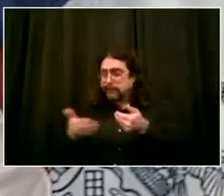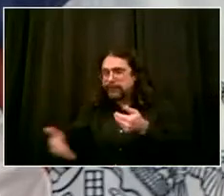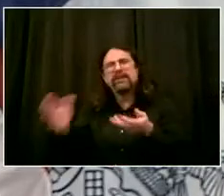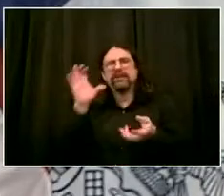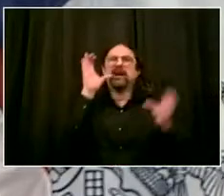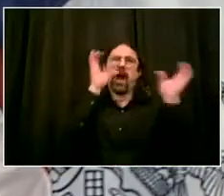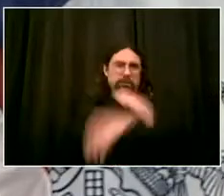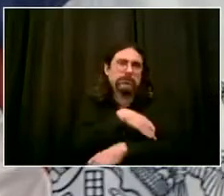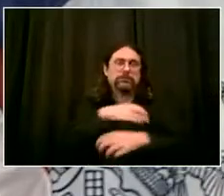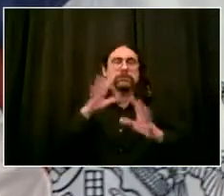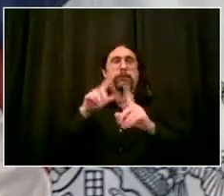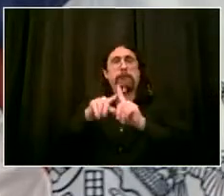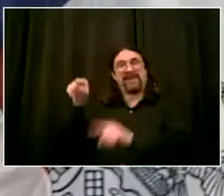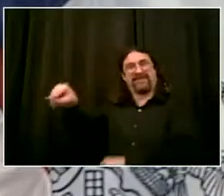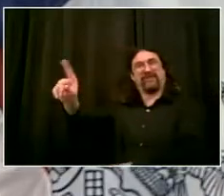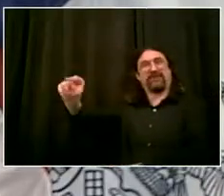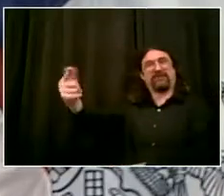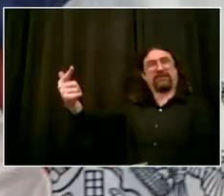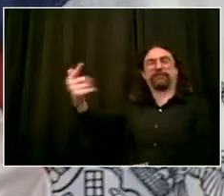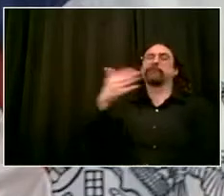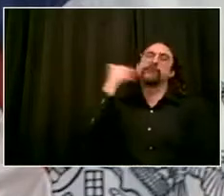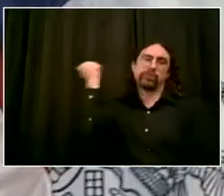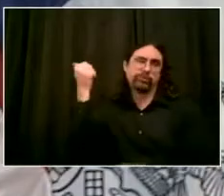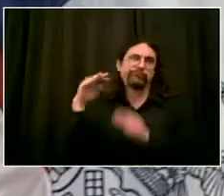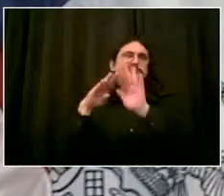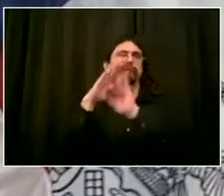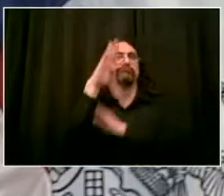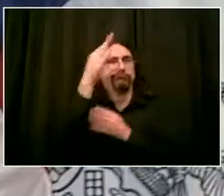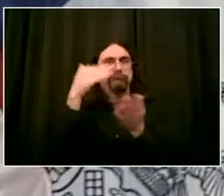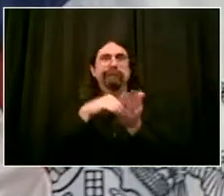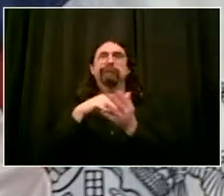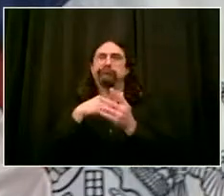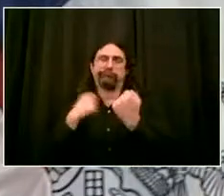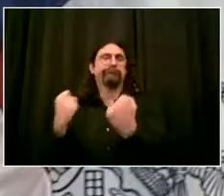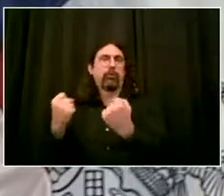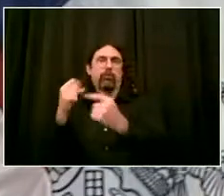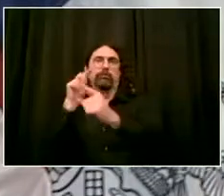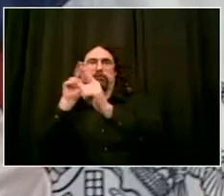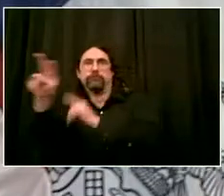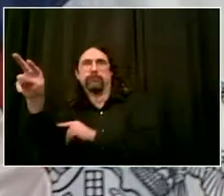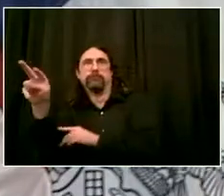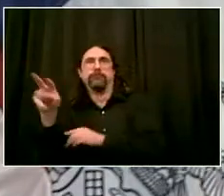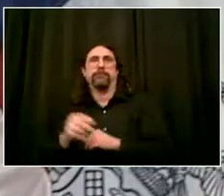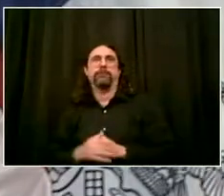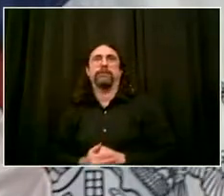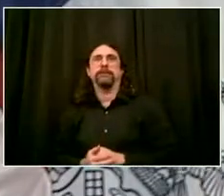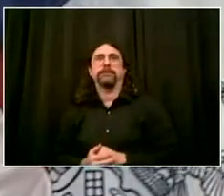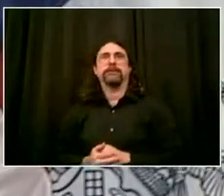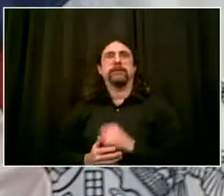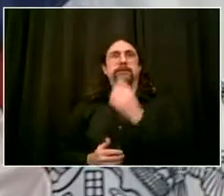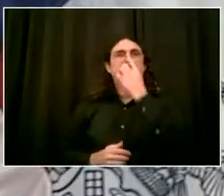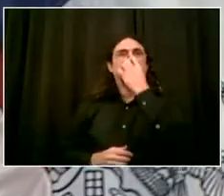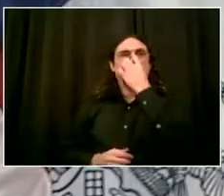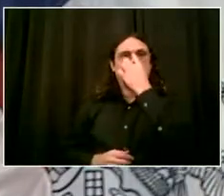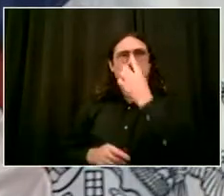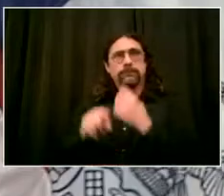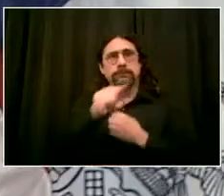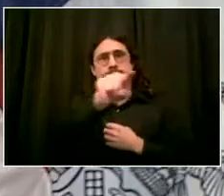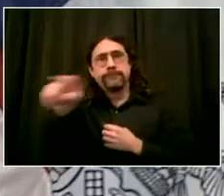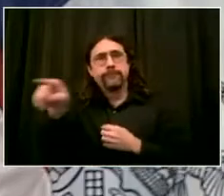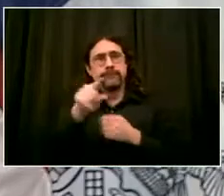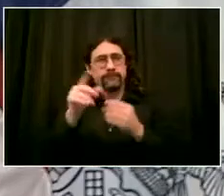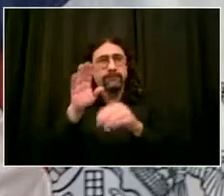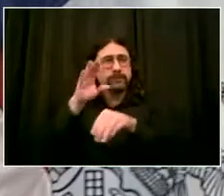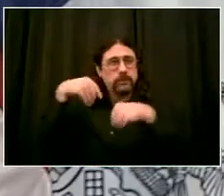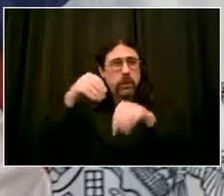issue uh legal help uh loans uh getting rid of fines that were unfairly given there's all sorts of things that can be